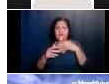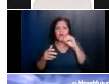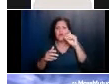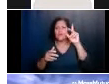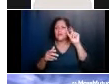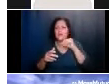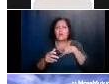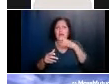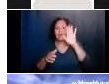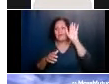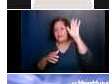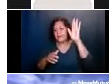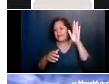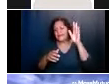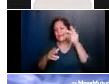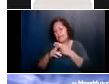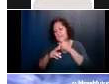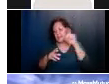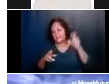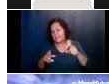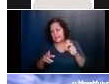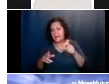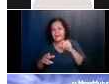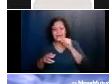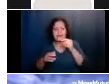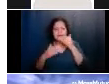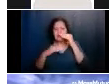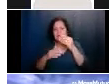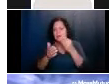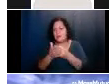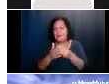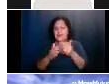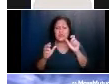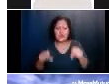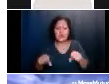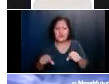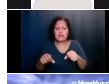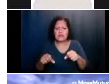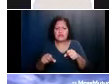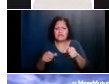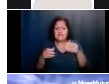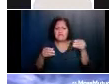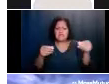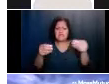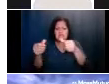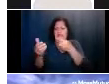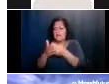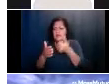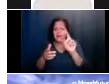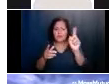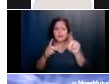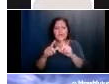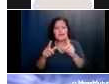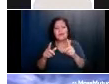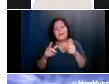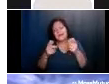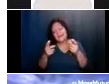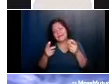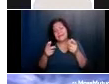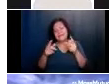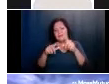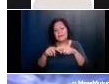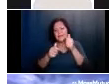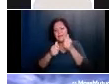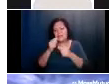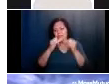you can spend the money. The money can be spent anywhere. It's just they're established on a state-by-state basis. It is kind of strange,